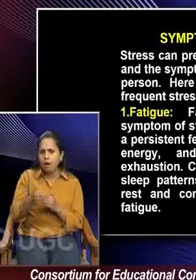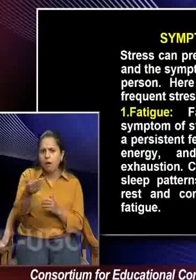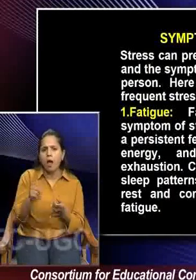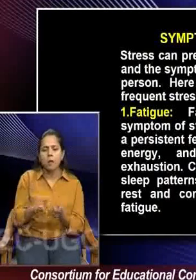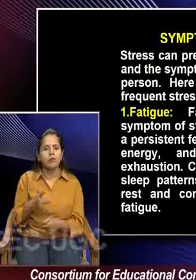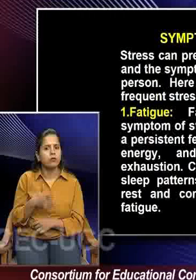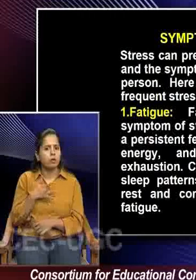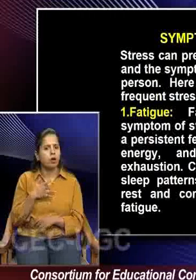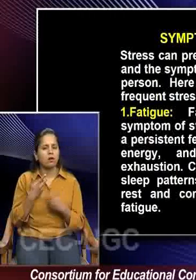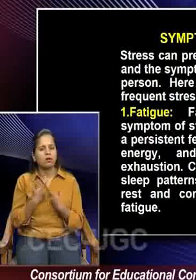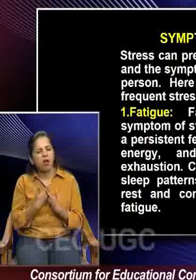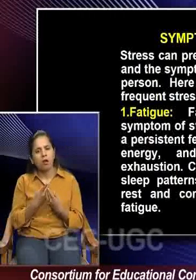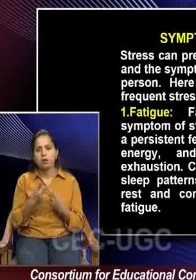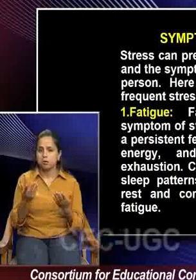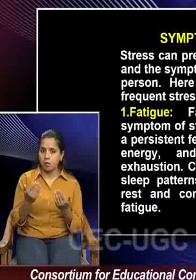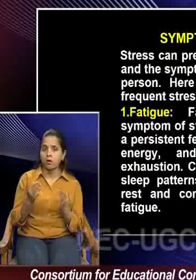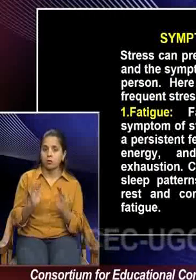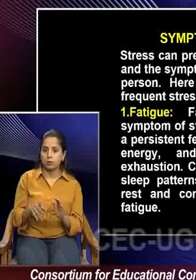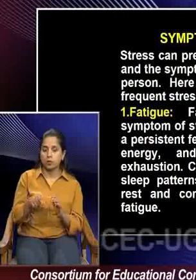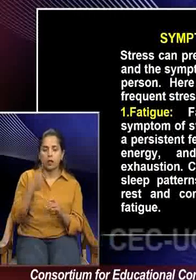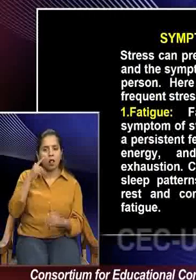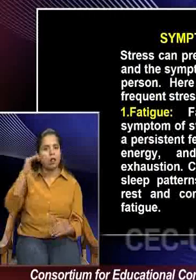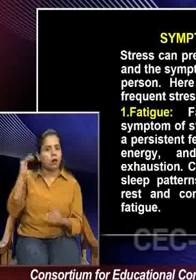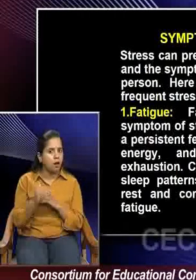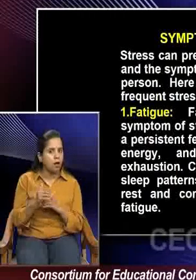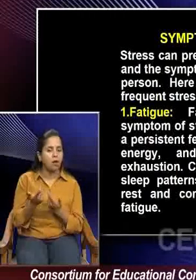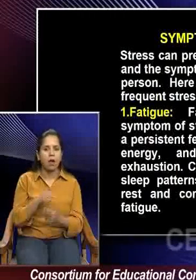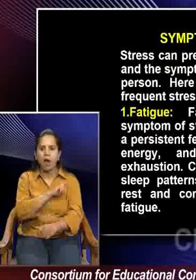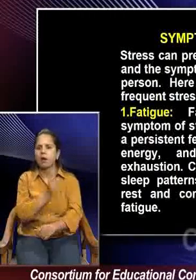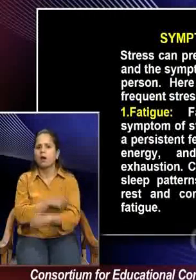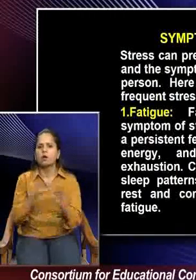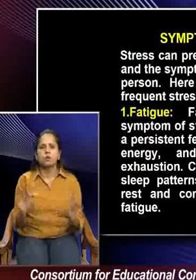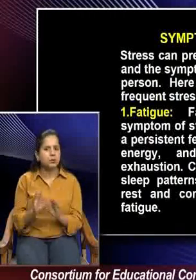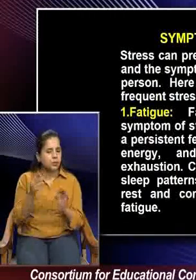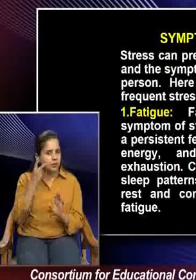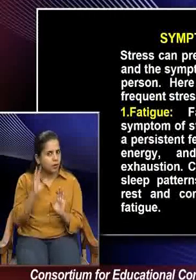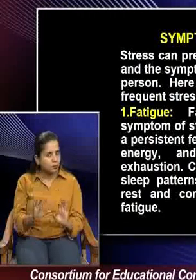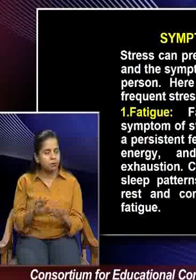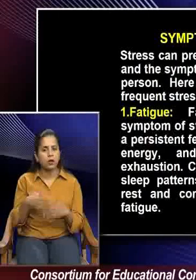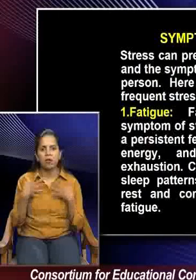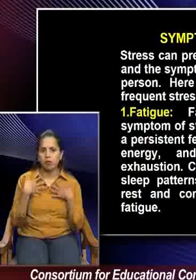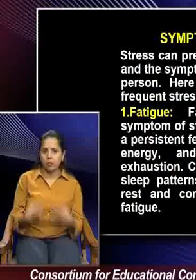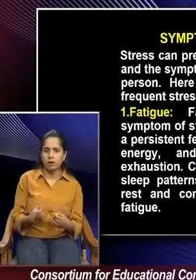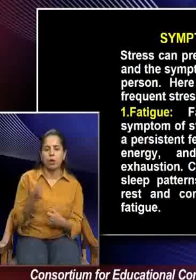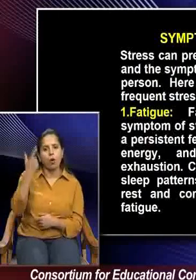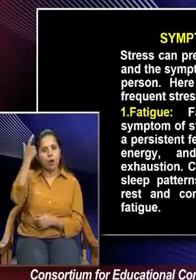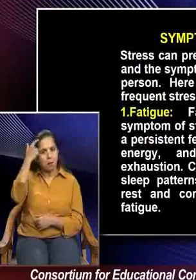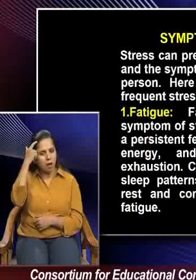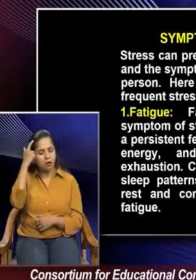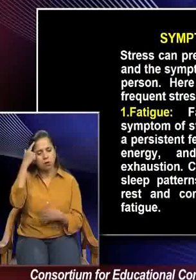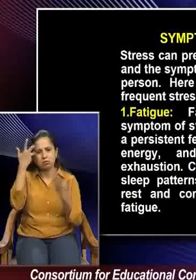of tiredness, lack of energy, physical or mental